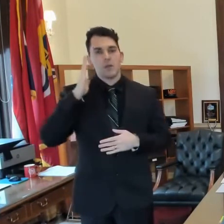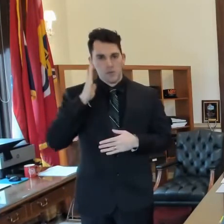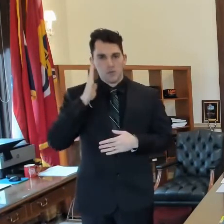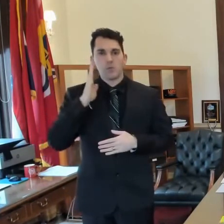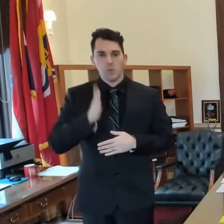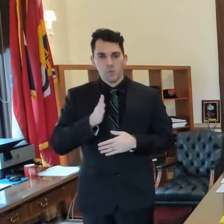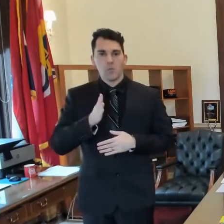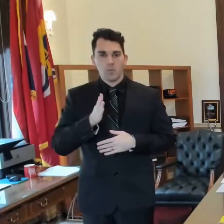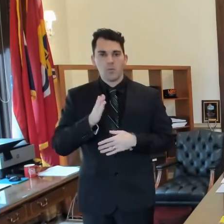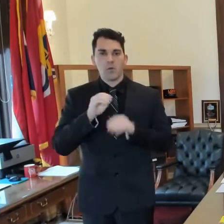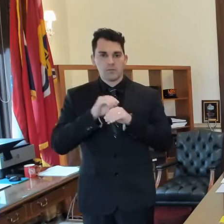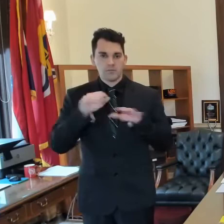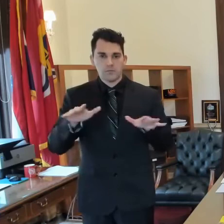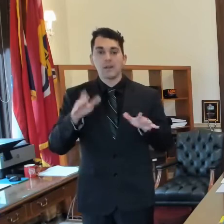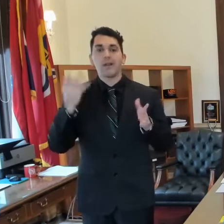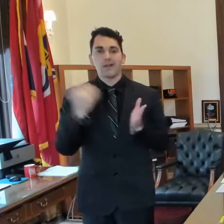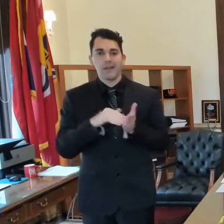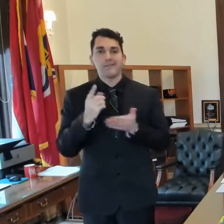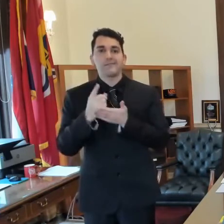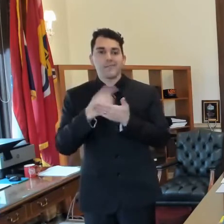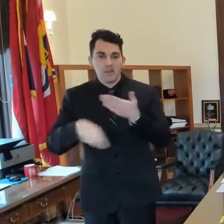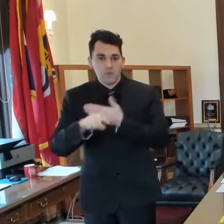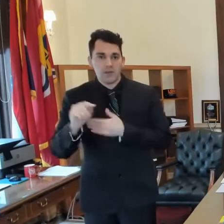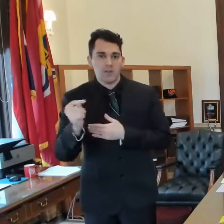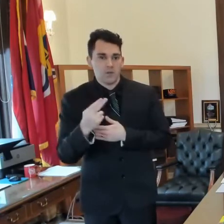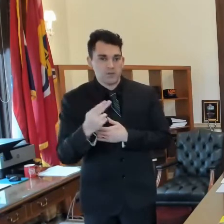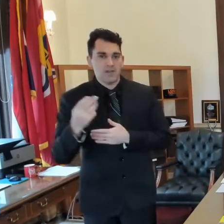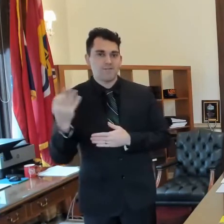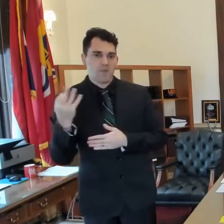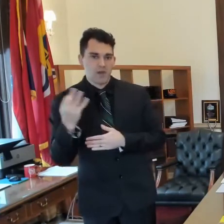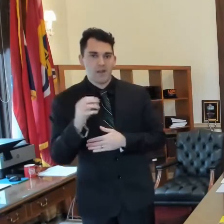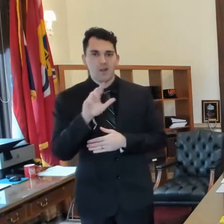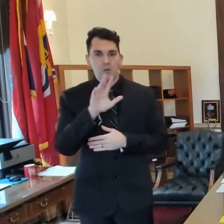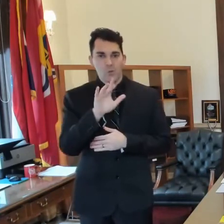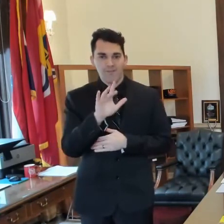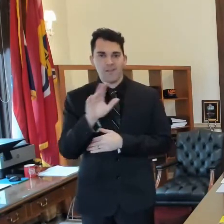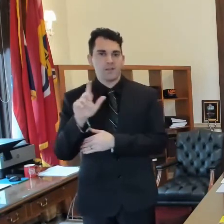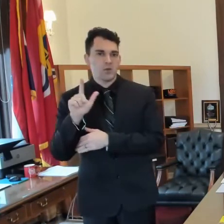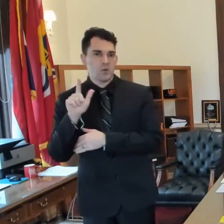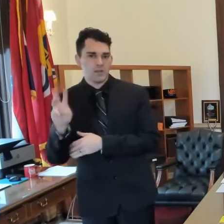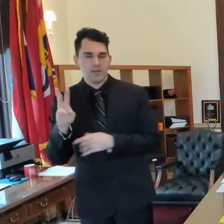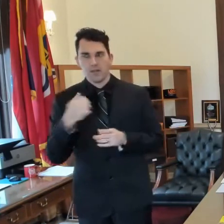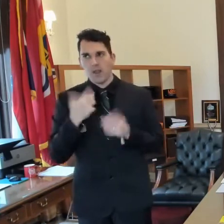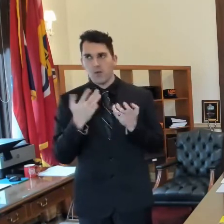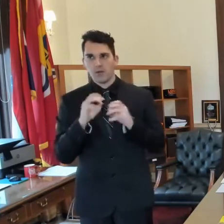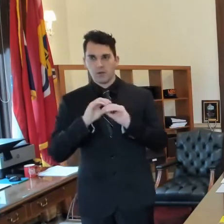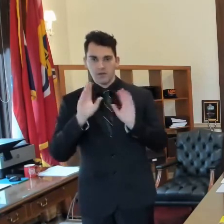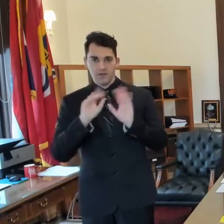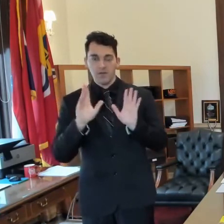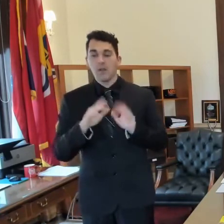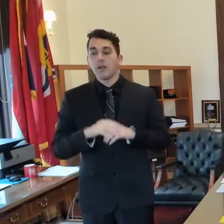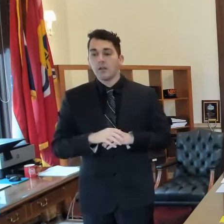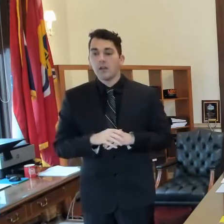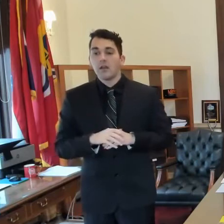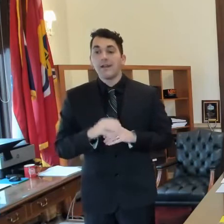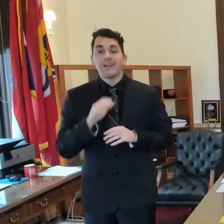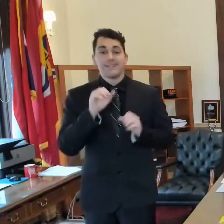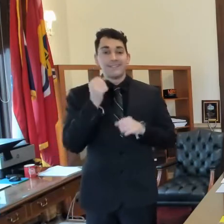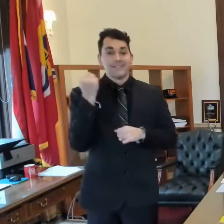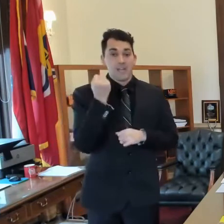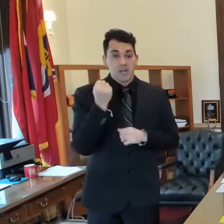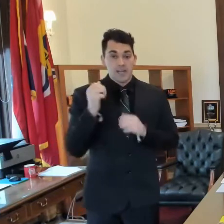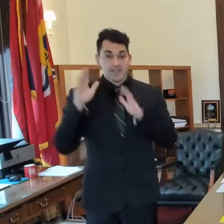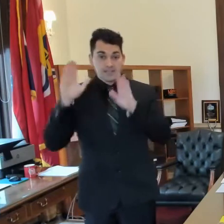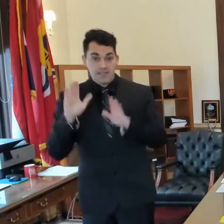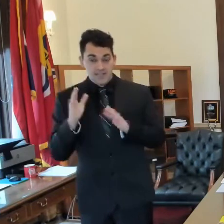March 25th and 26th. This weekend, just to try to be clear here, on Saturday and Sunday, it's at the America